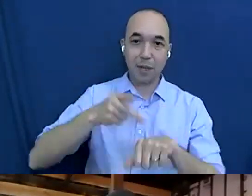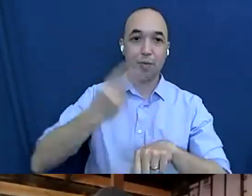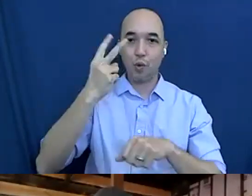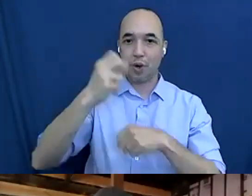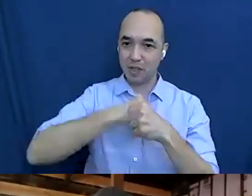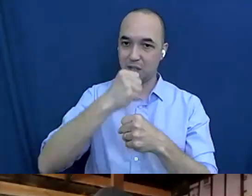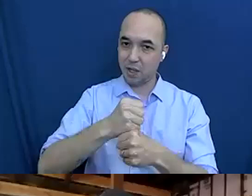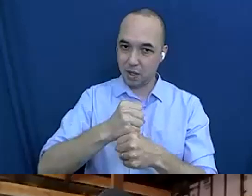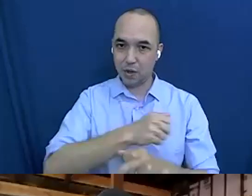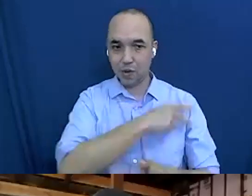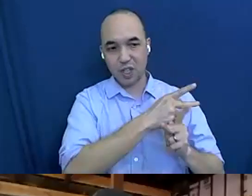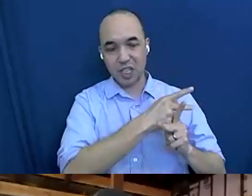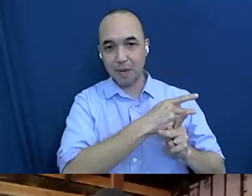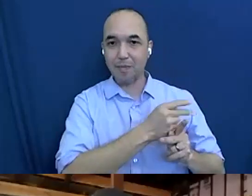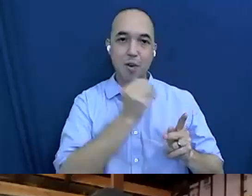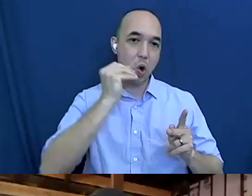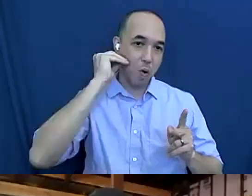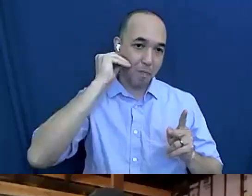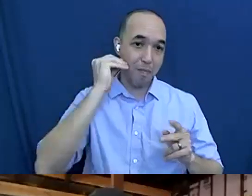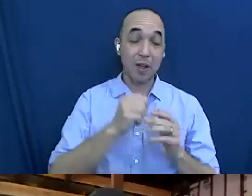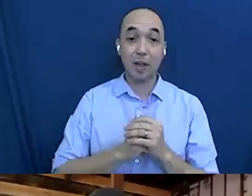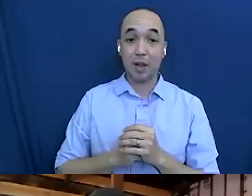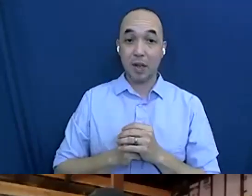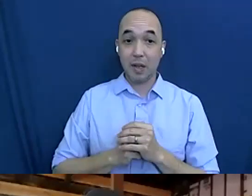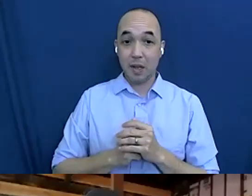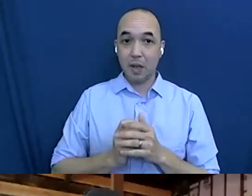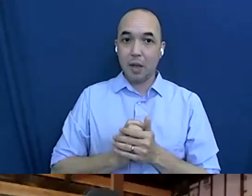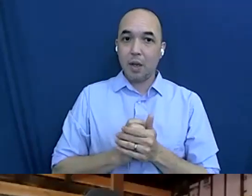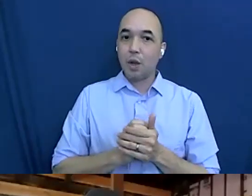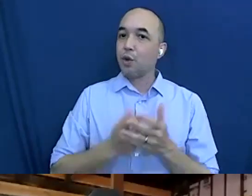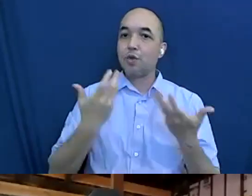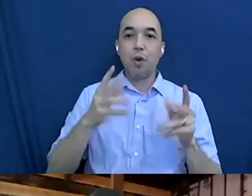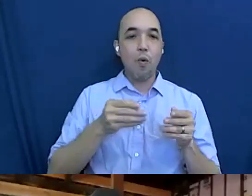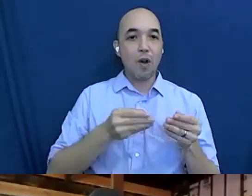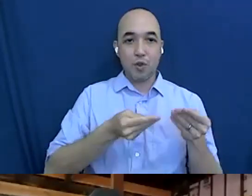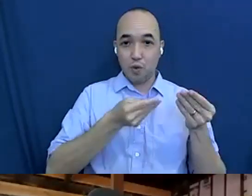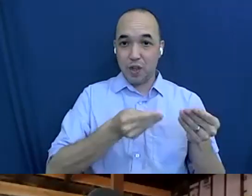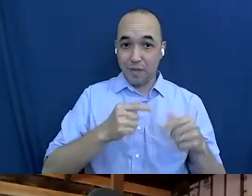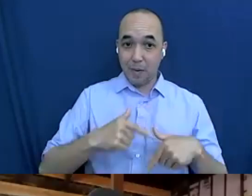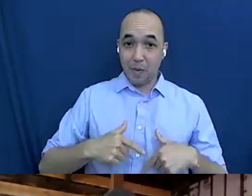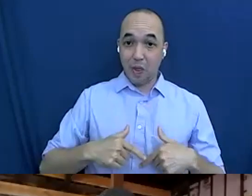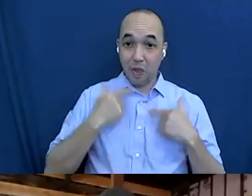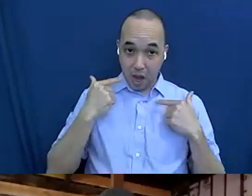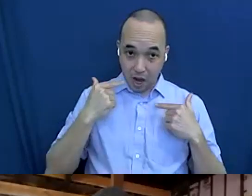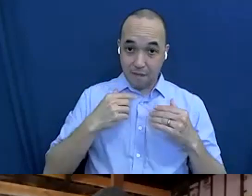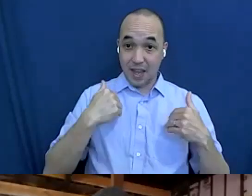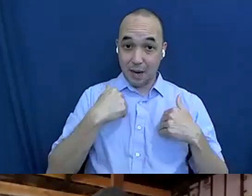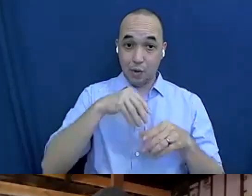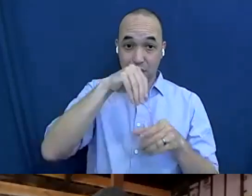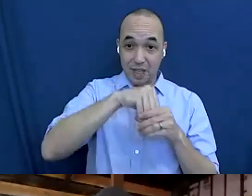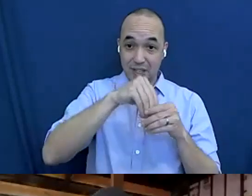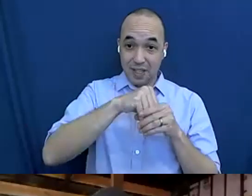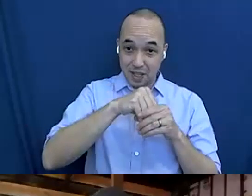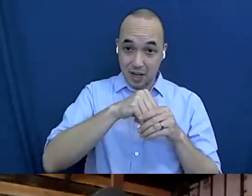to feed your birds. Wow. So you don't want to give them live prey inside their aviaries, because then they'll start crashing